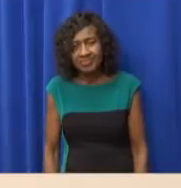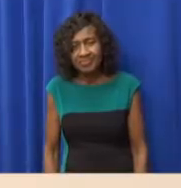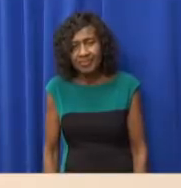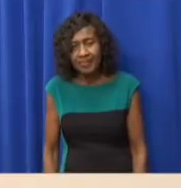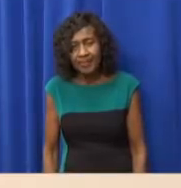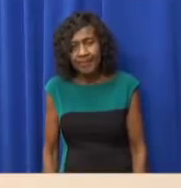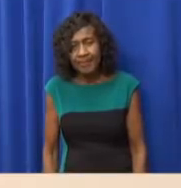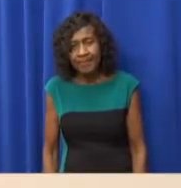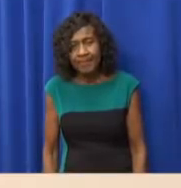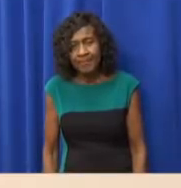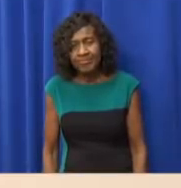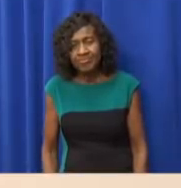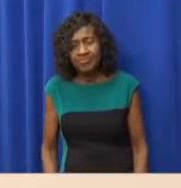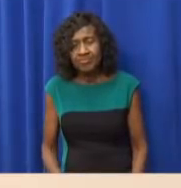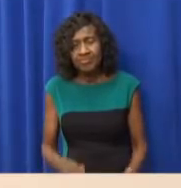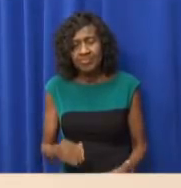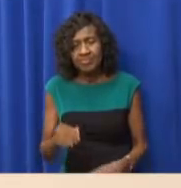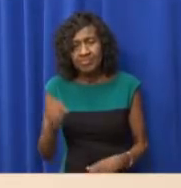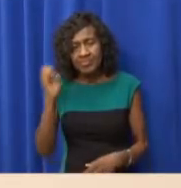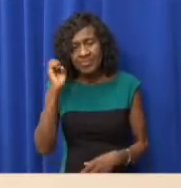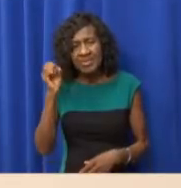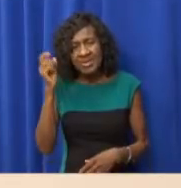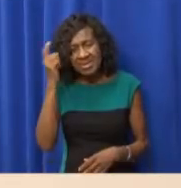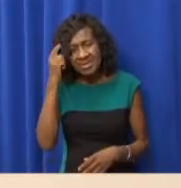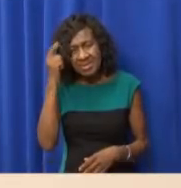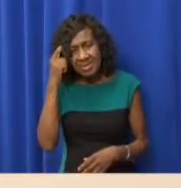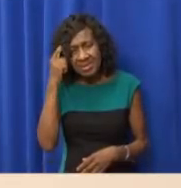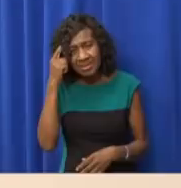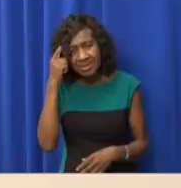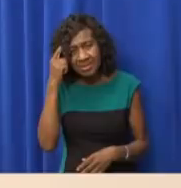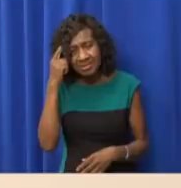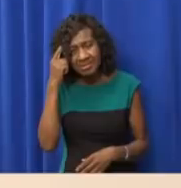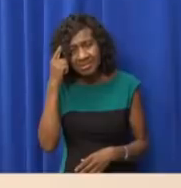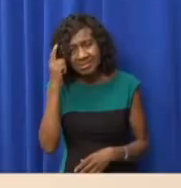But I would estimate that